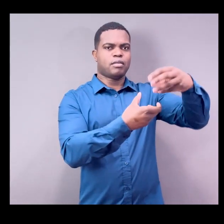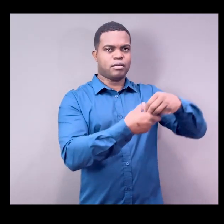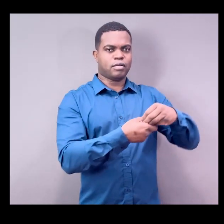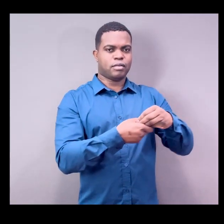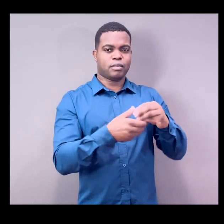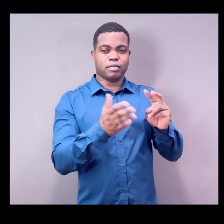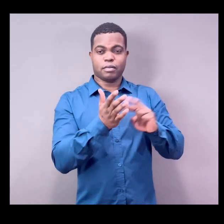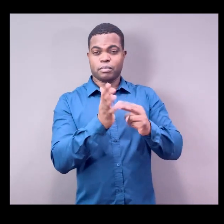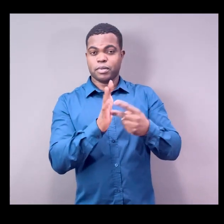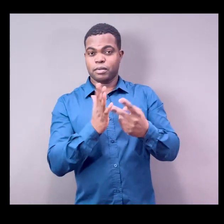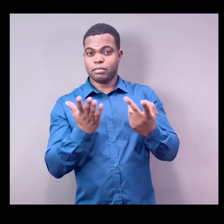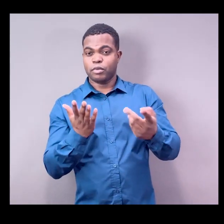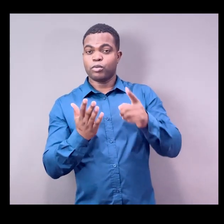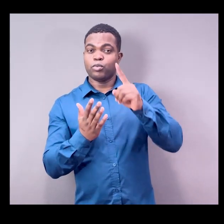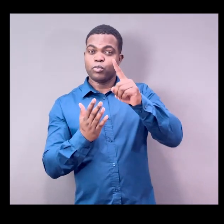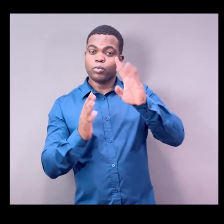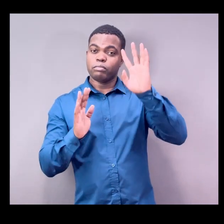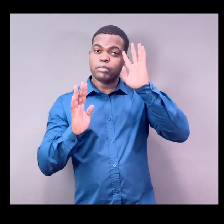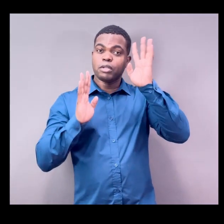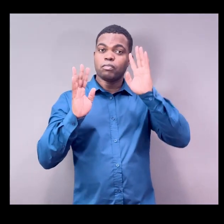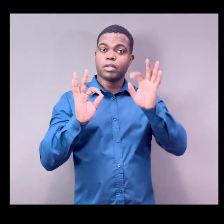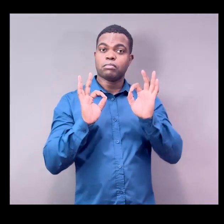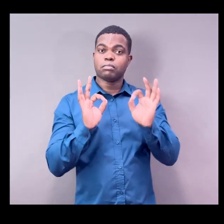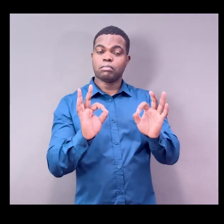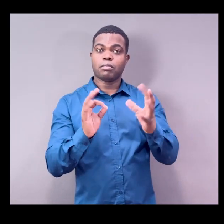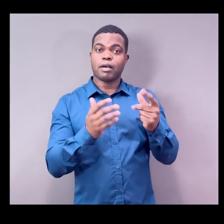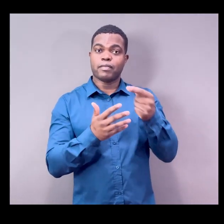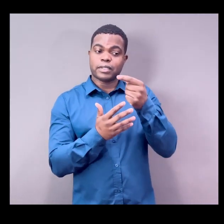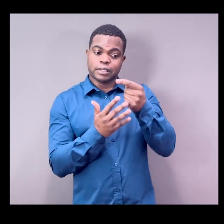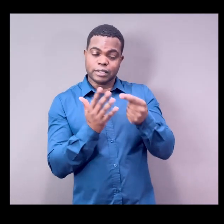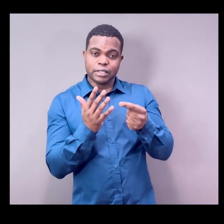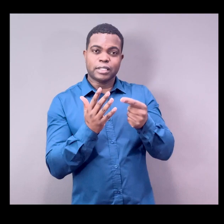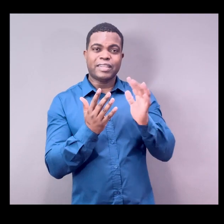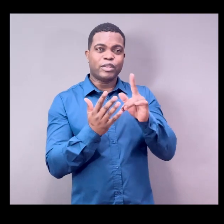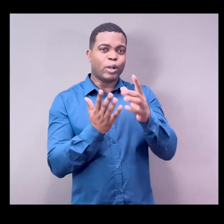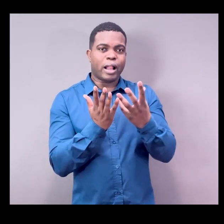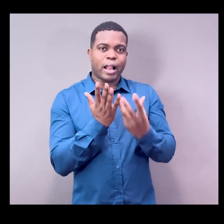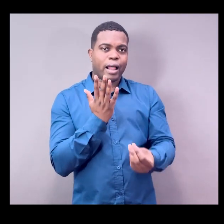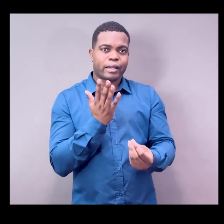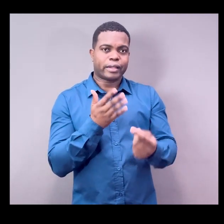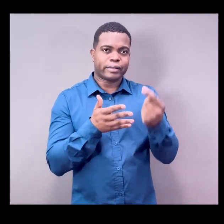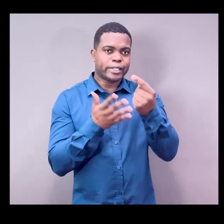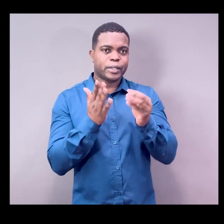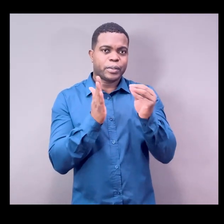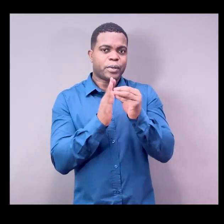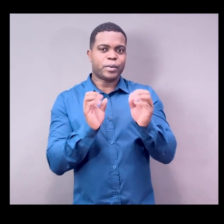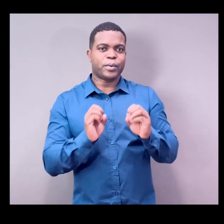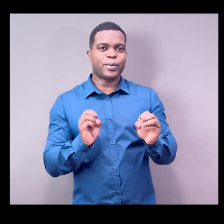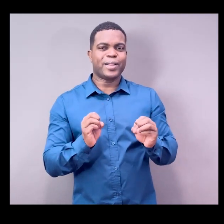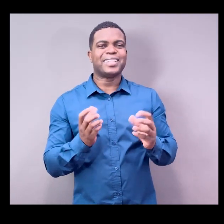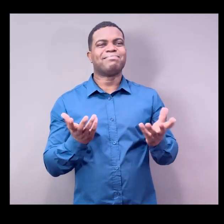So if your initiative is lacking some elements,